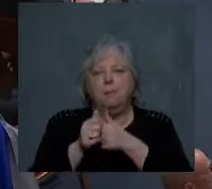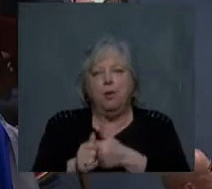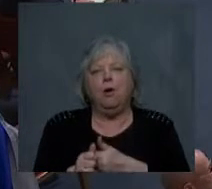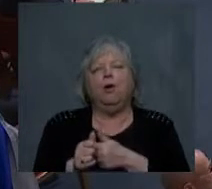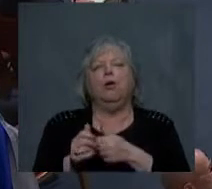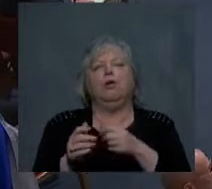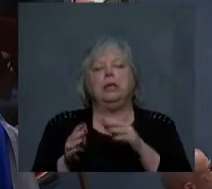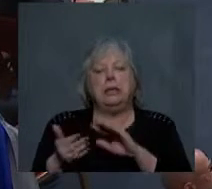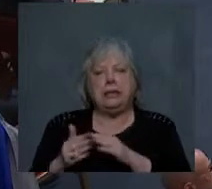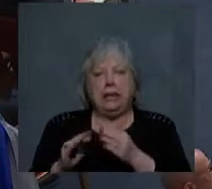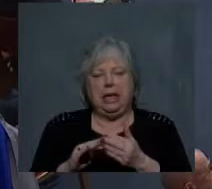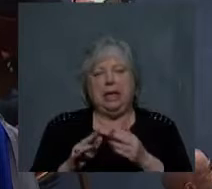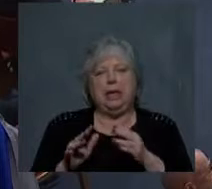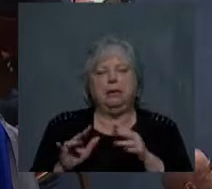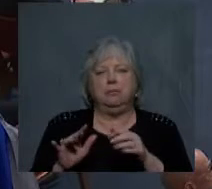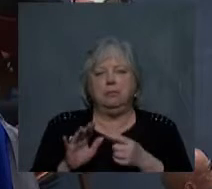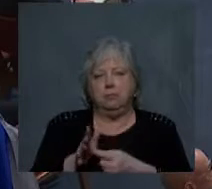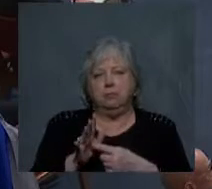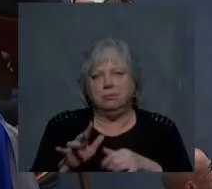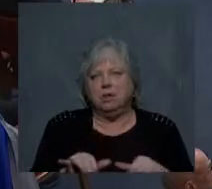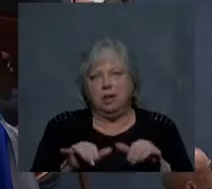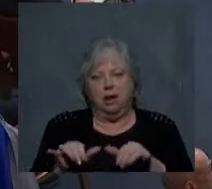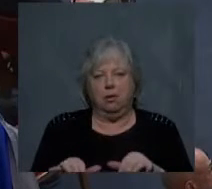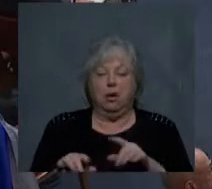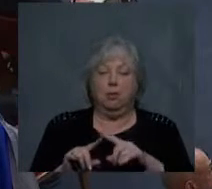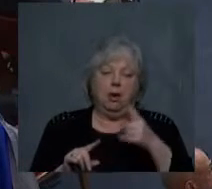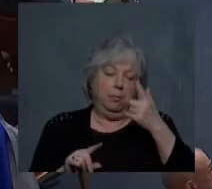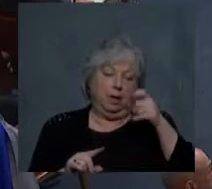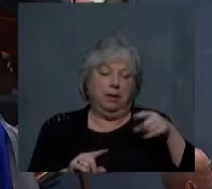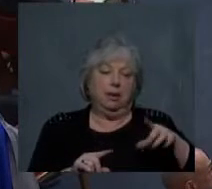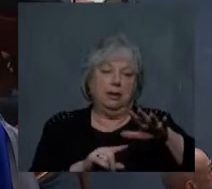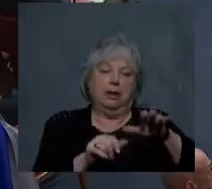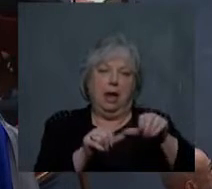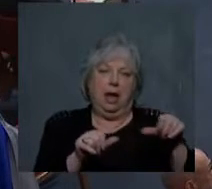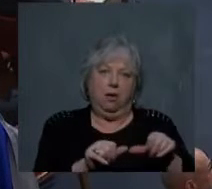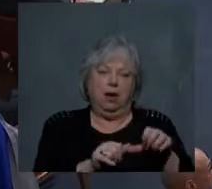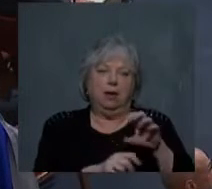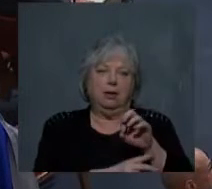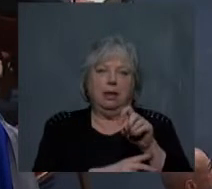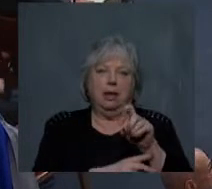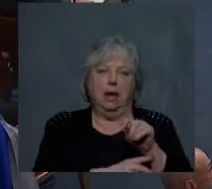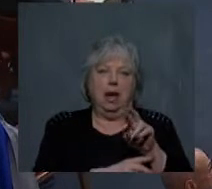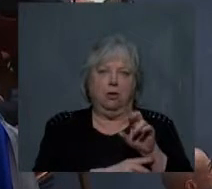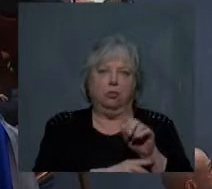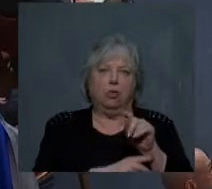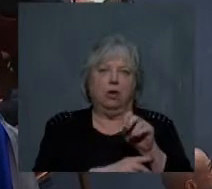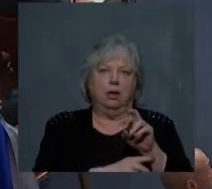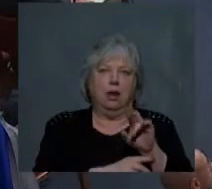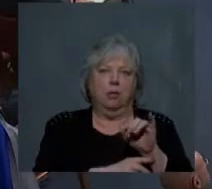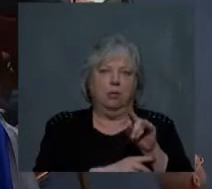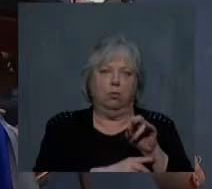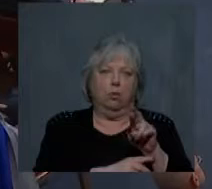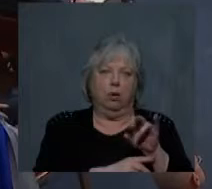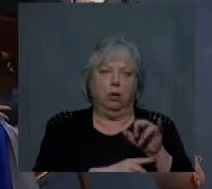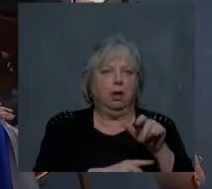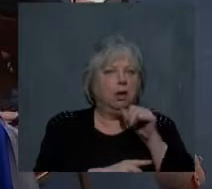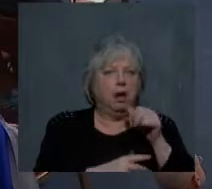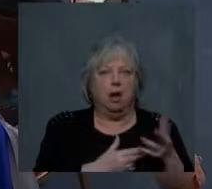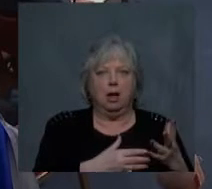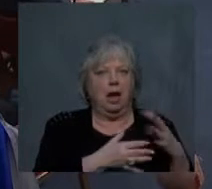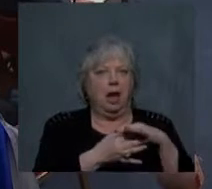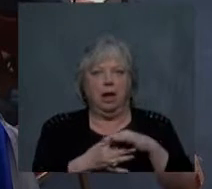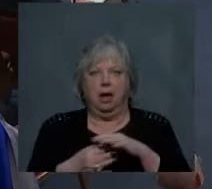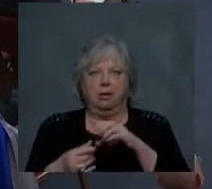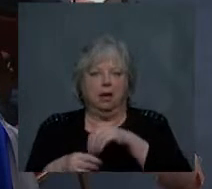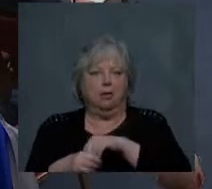in writing from the county, since it's not been annexed to the city and it's in our extraterritorial, then we would default to the county at their